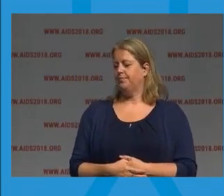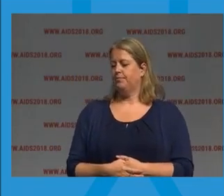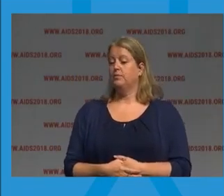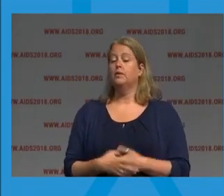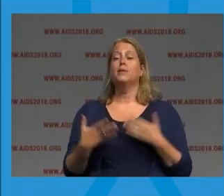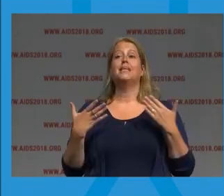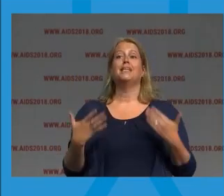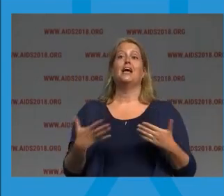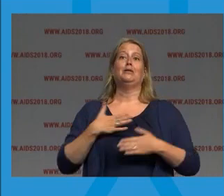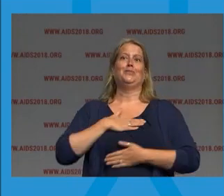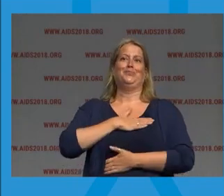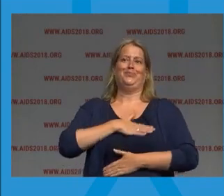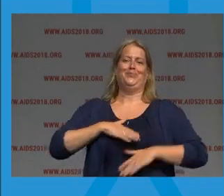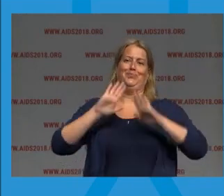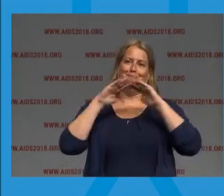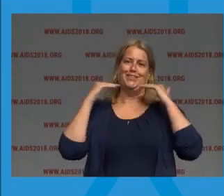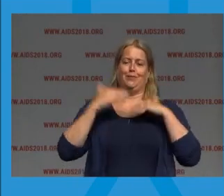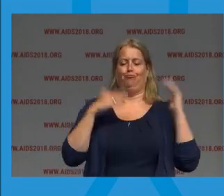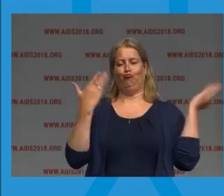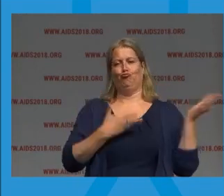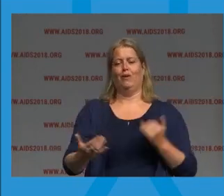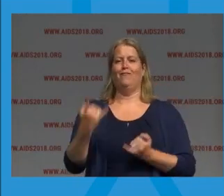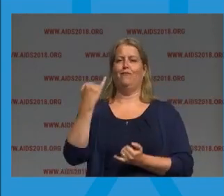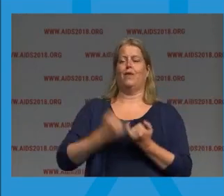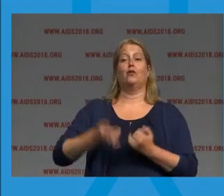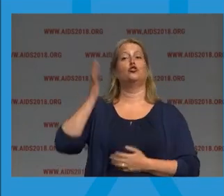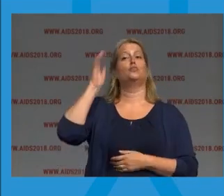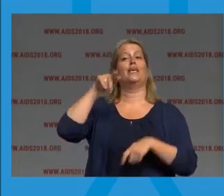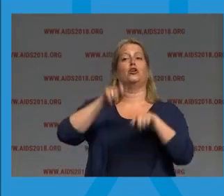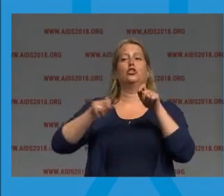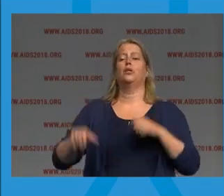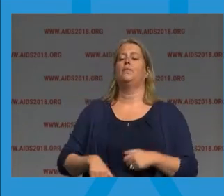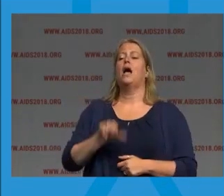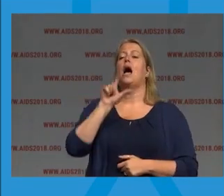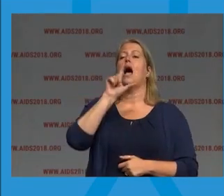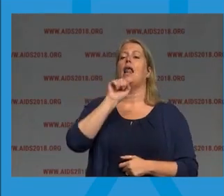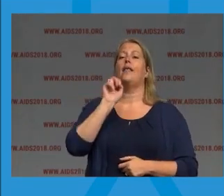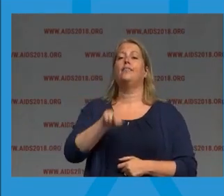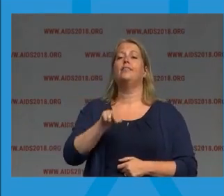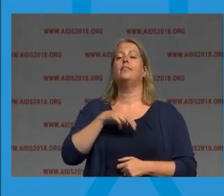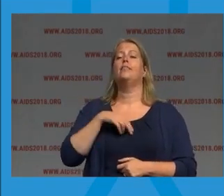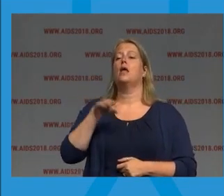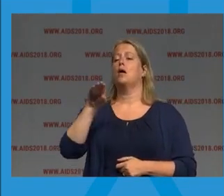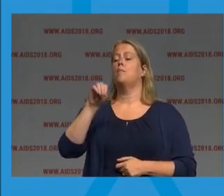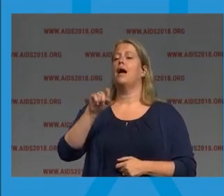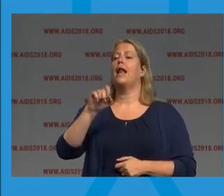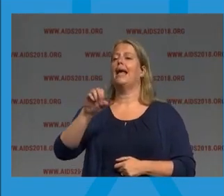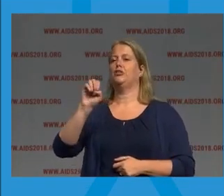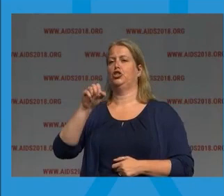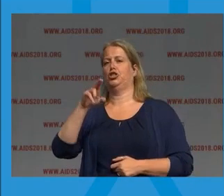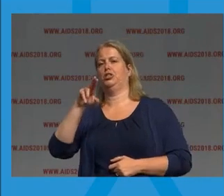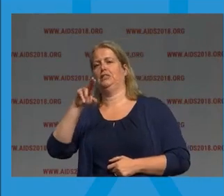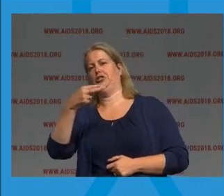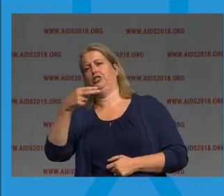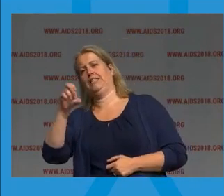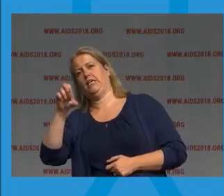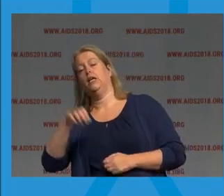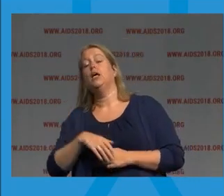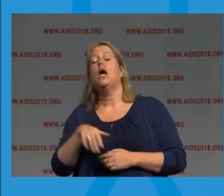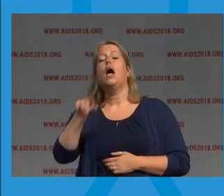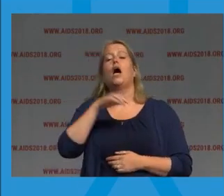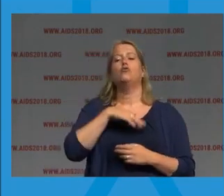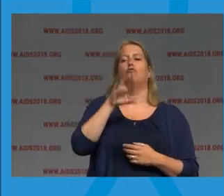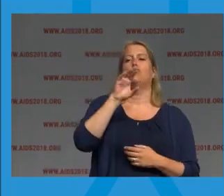I'm now very pleased to introduce to you our final speakers, Alan Malechi and Robert Suttle, who are going to present on putting